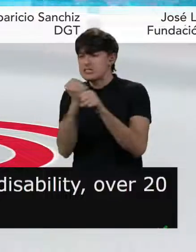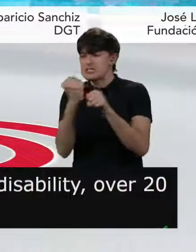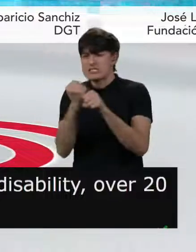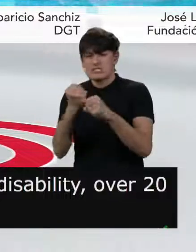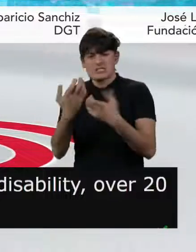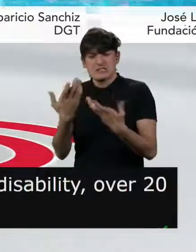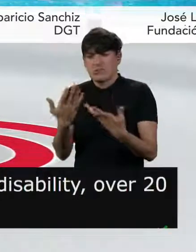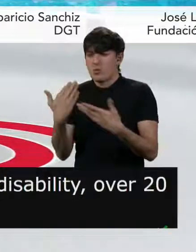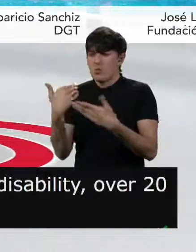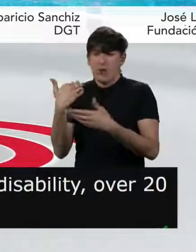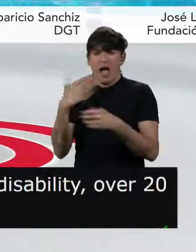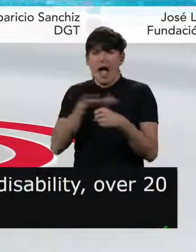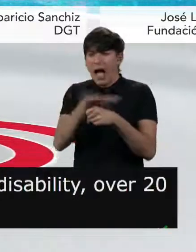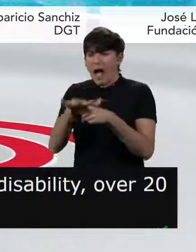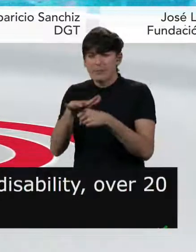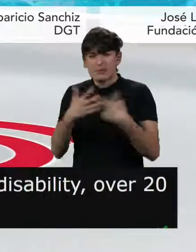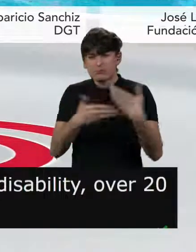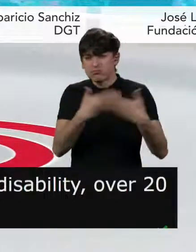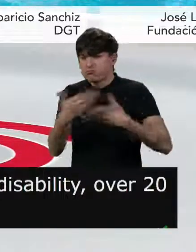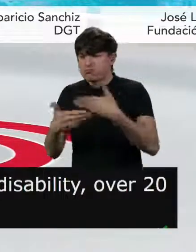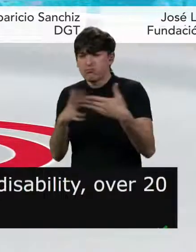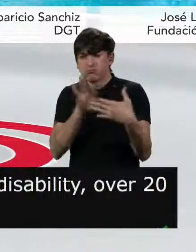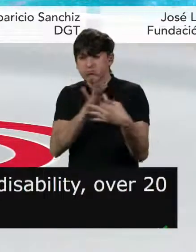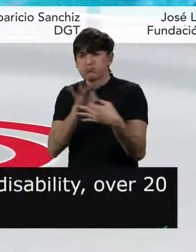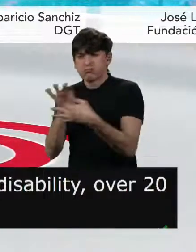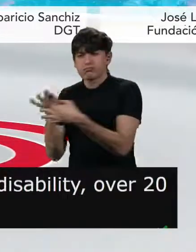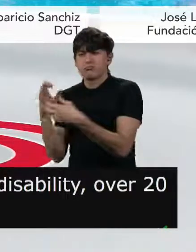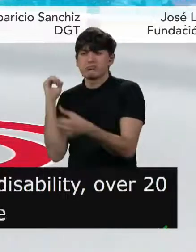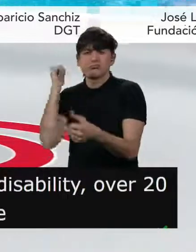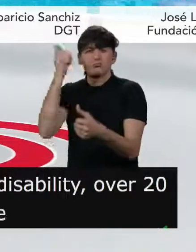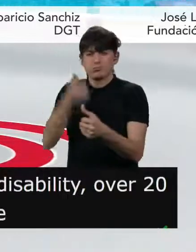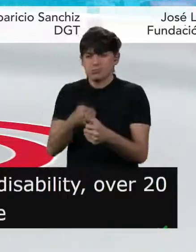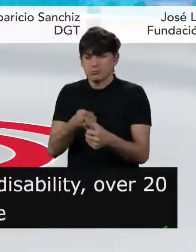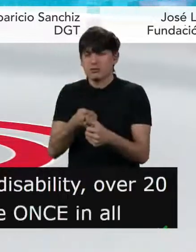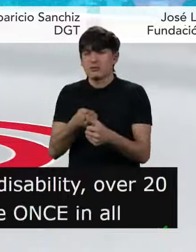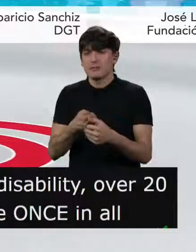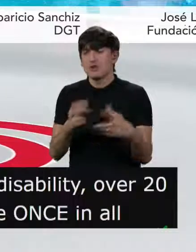ONCE, in all of its different scopes.